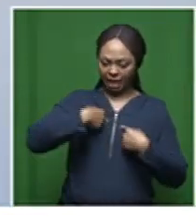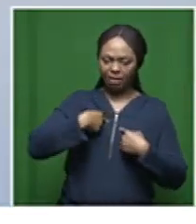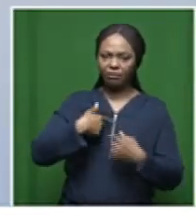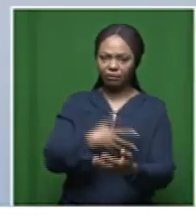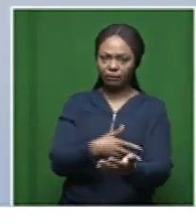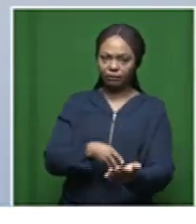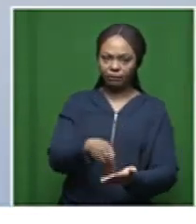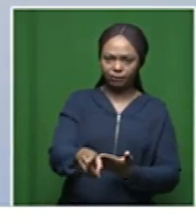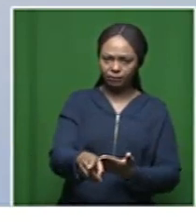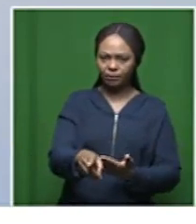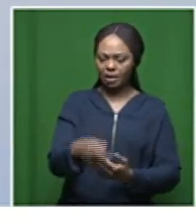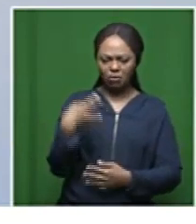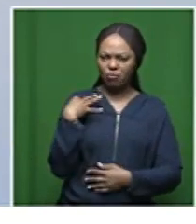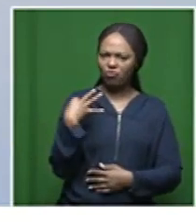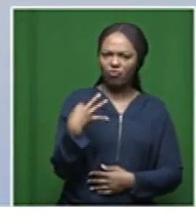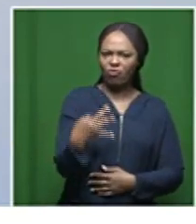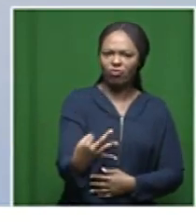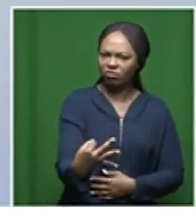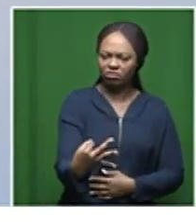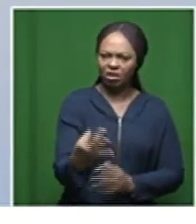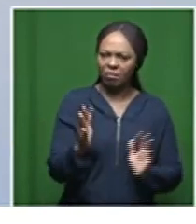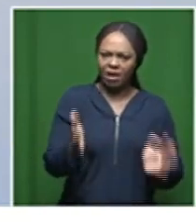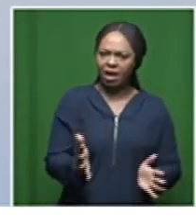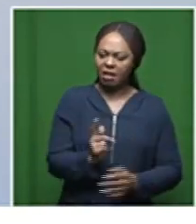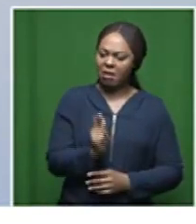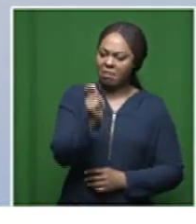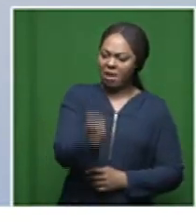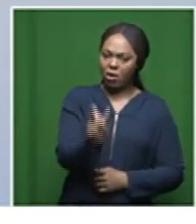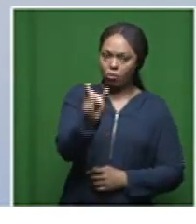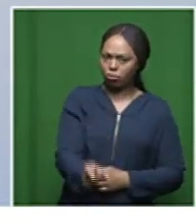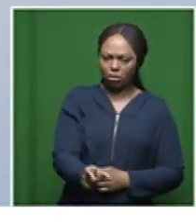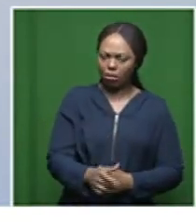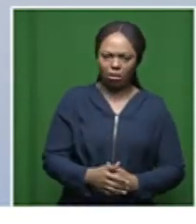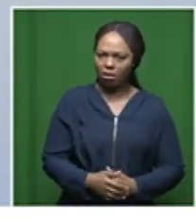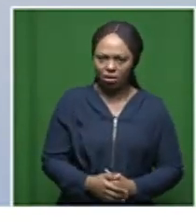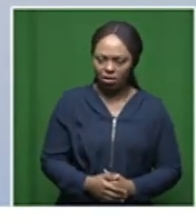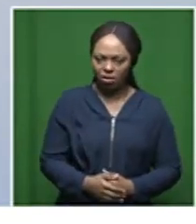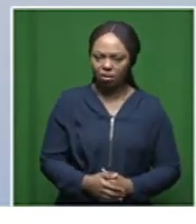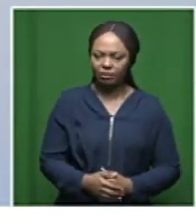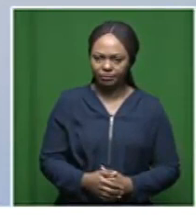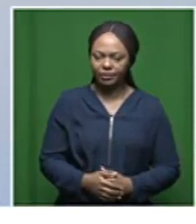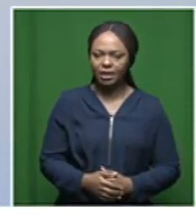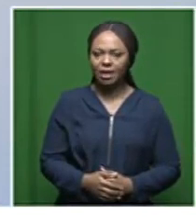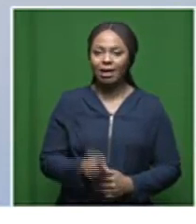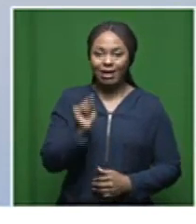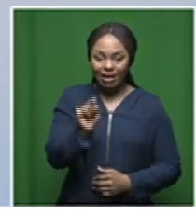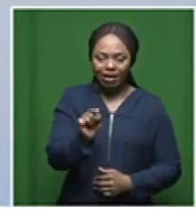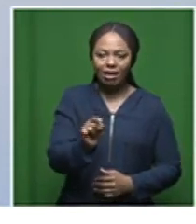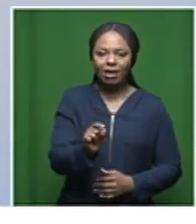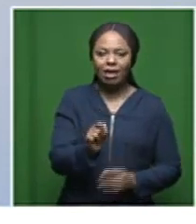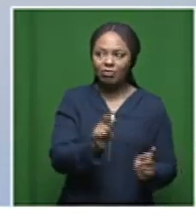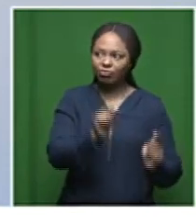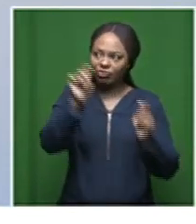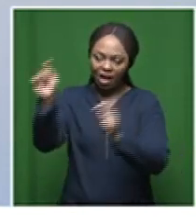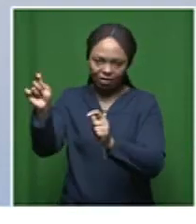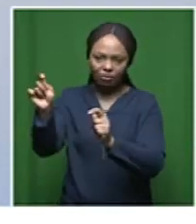services involved in collecting the blood from the point when it gets collected at the donor site to the point where it goes to